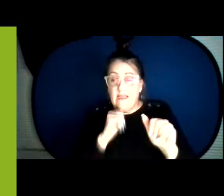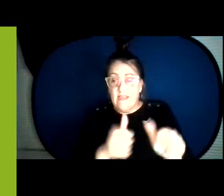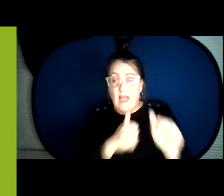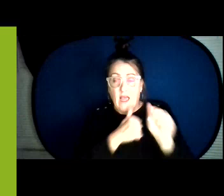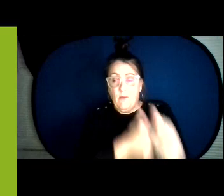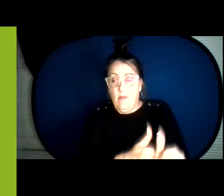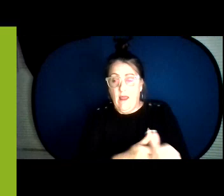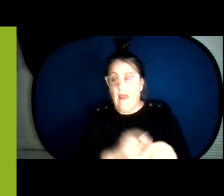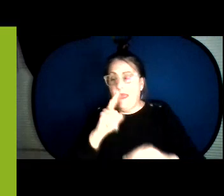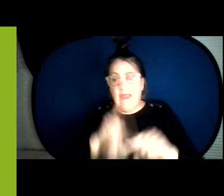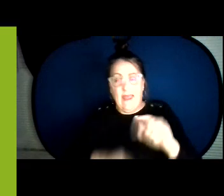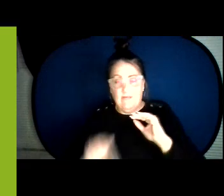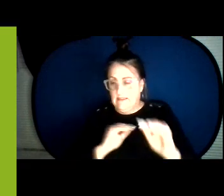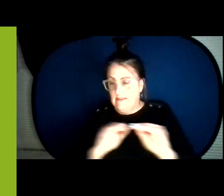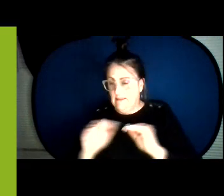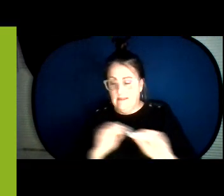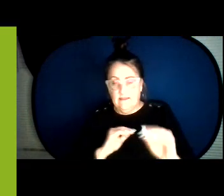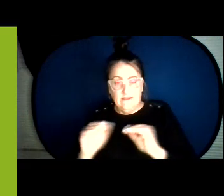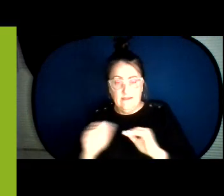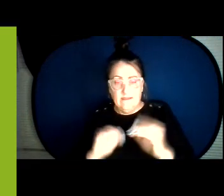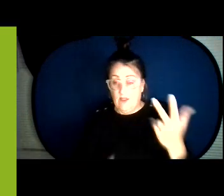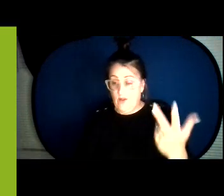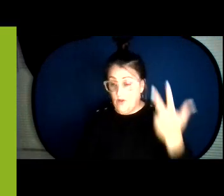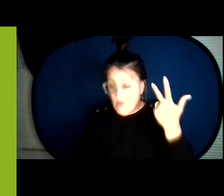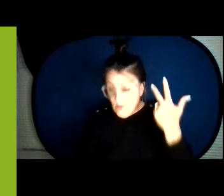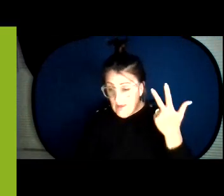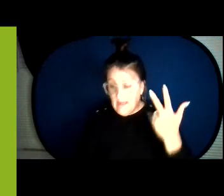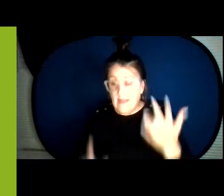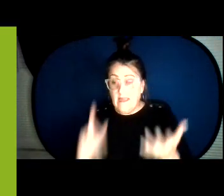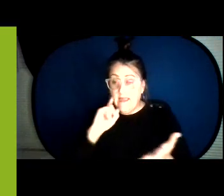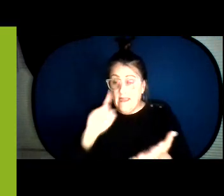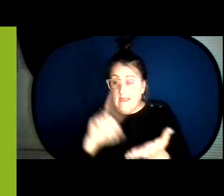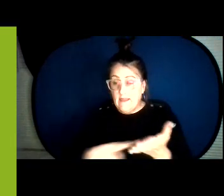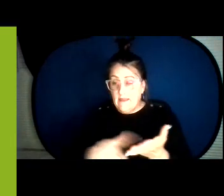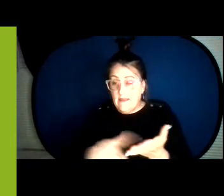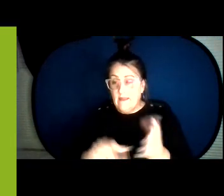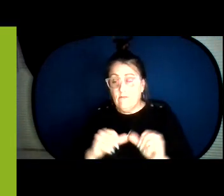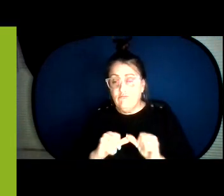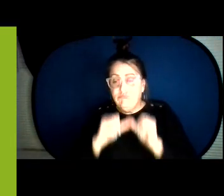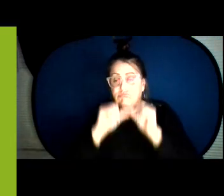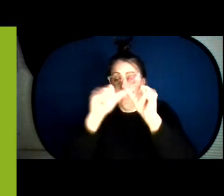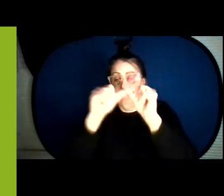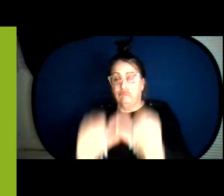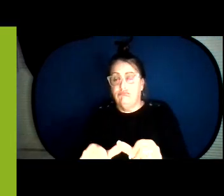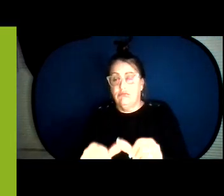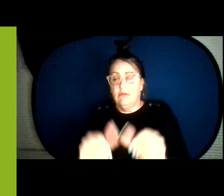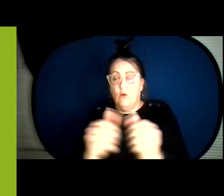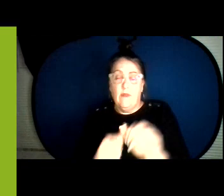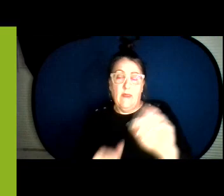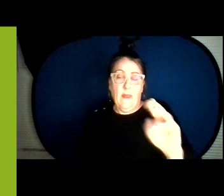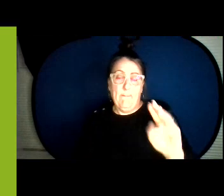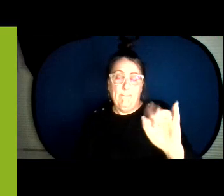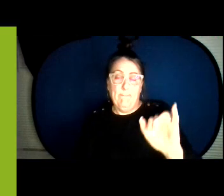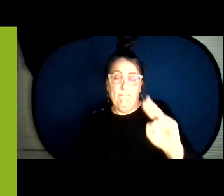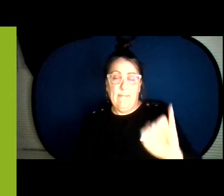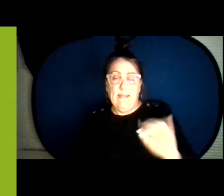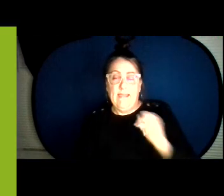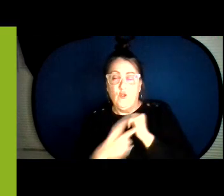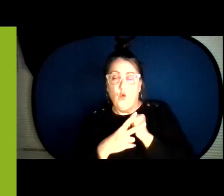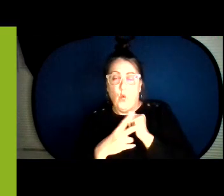corrected. 3 inspections are ongoing and involve mini storage facilities. Both